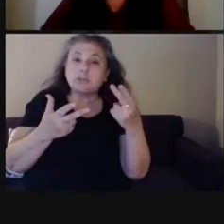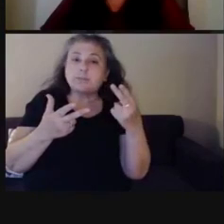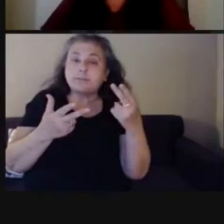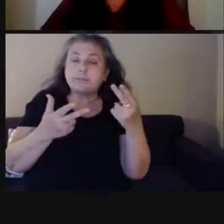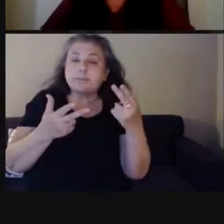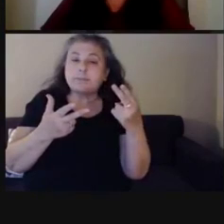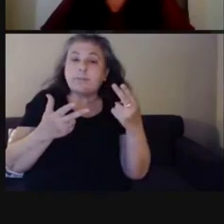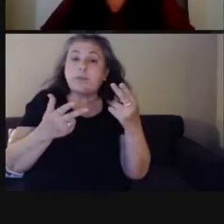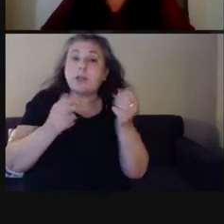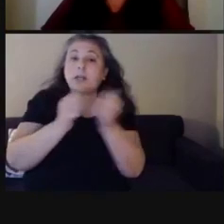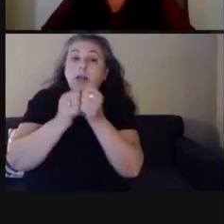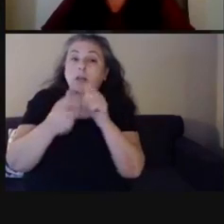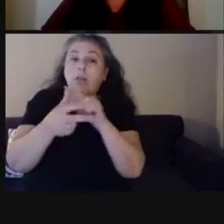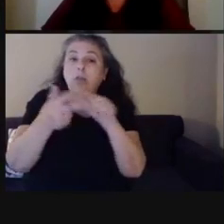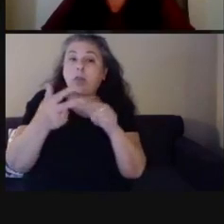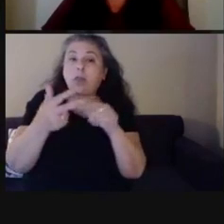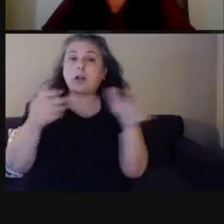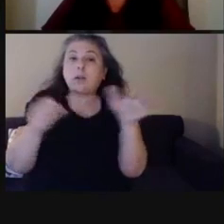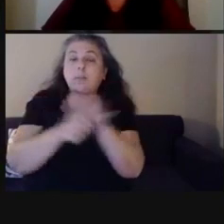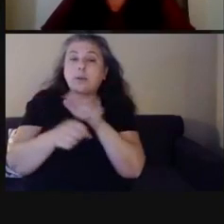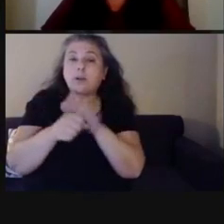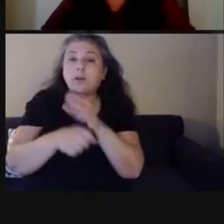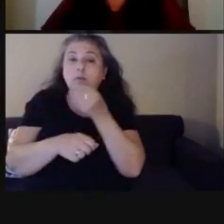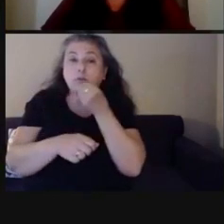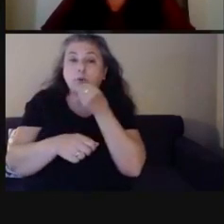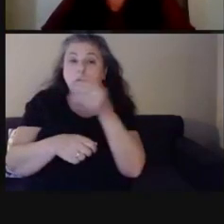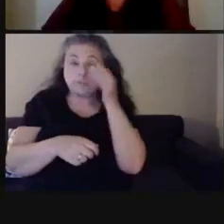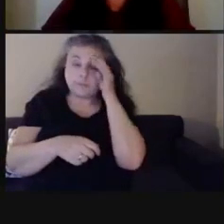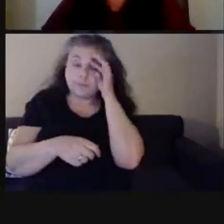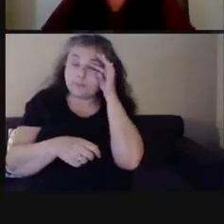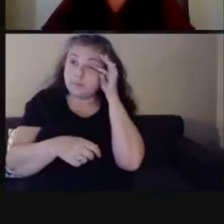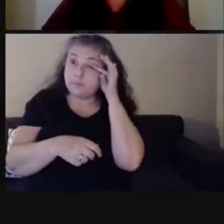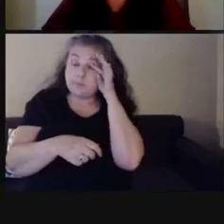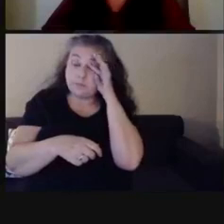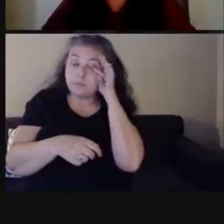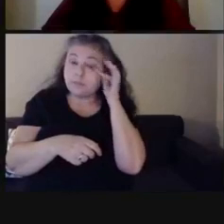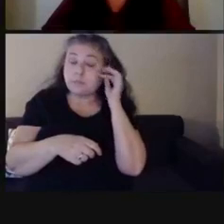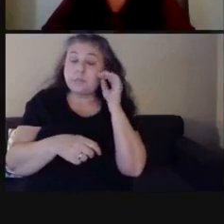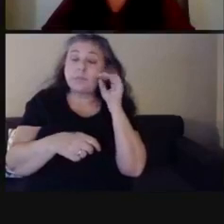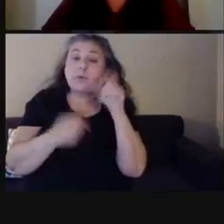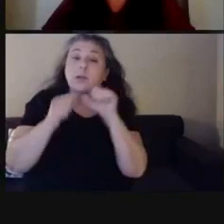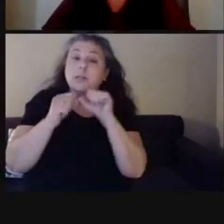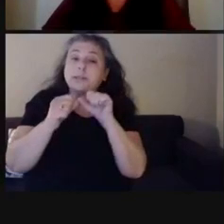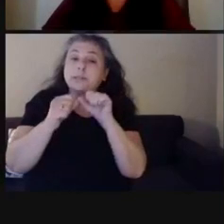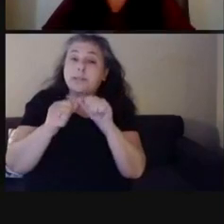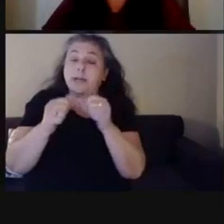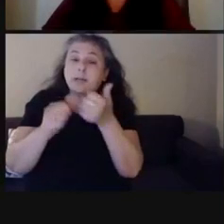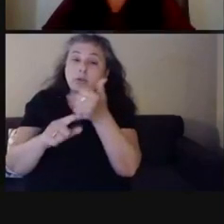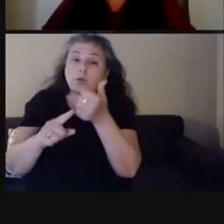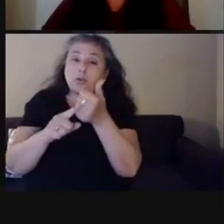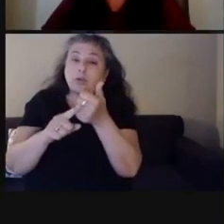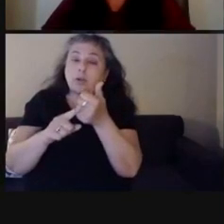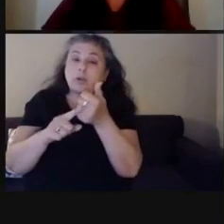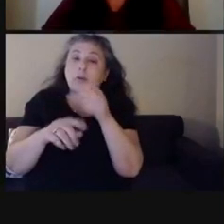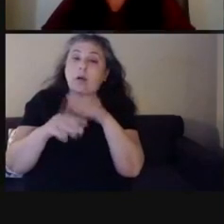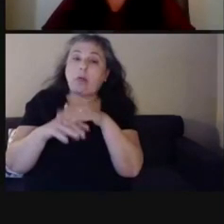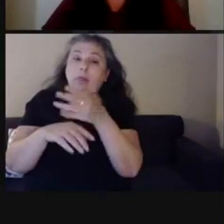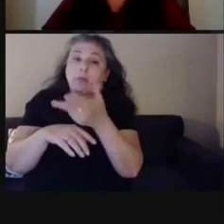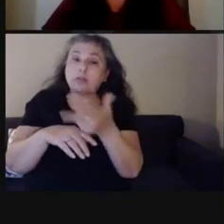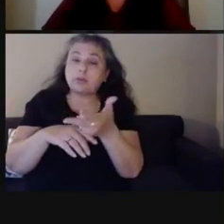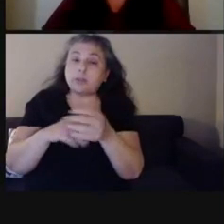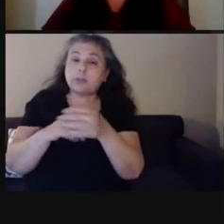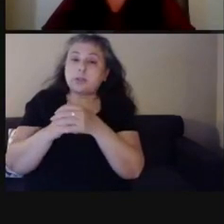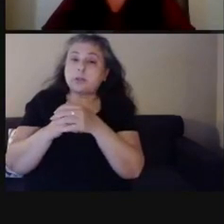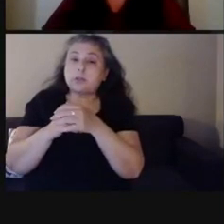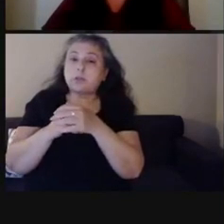And together, that's a complete food that you can sustain yourself off of. This